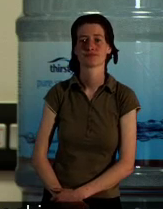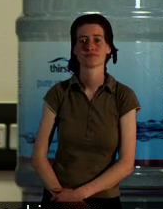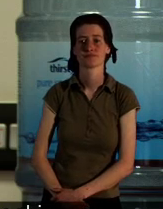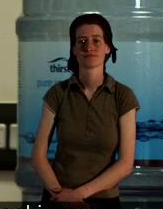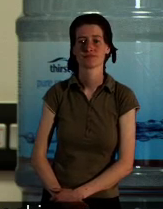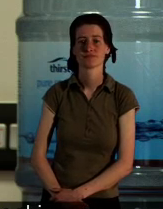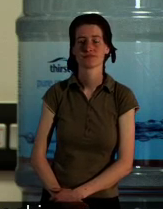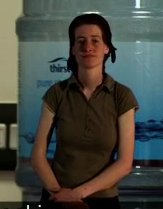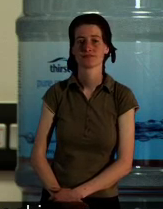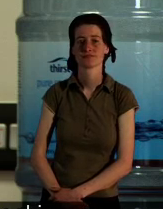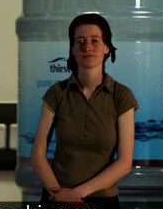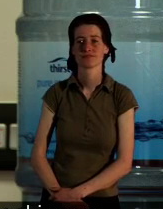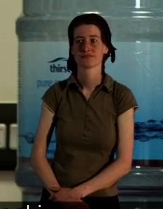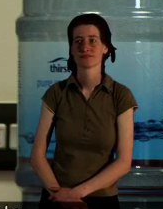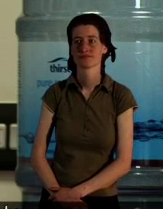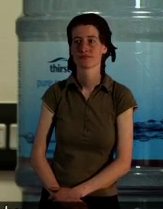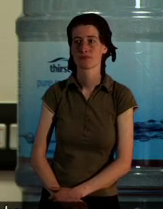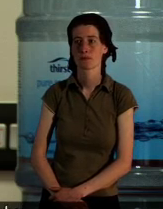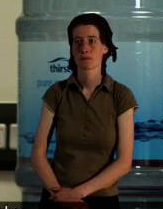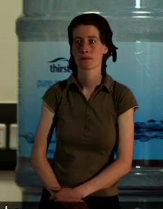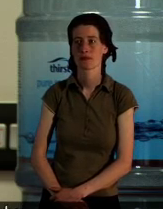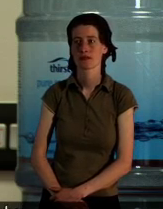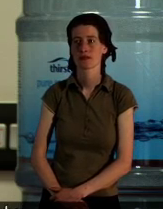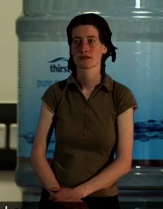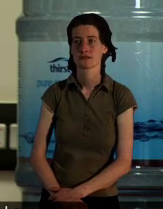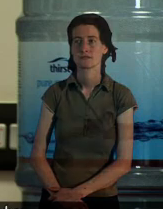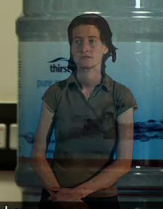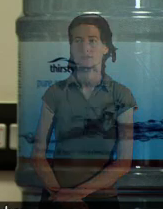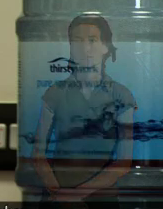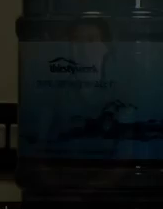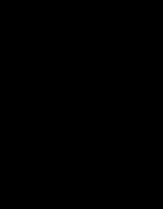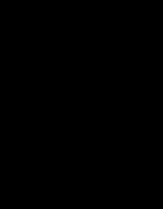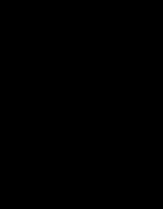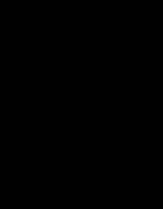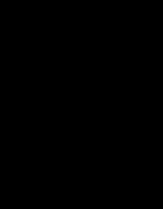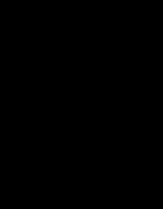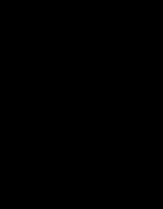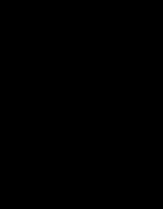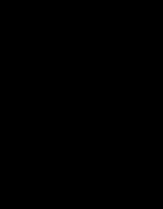disabled people, to keep that voice heard right now in the political climate that we're going through.